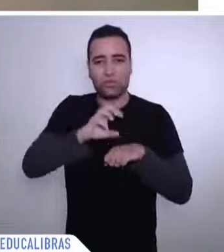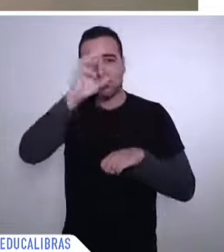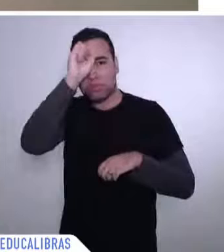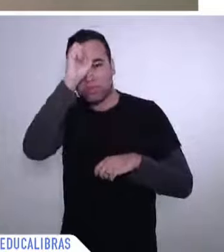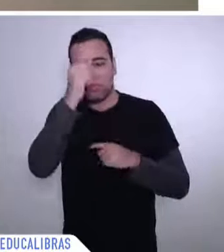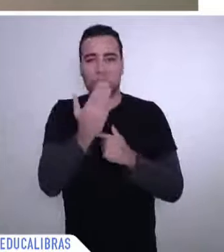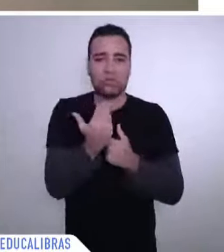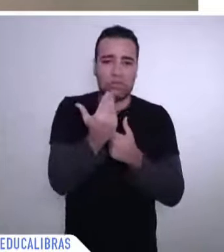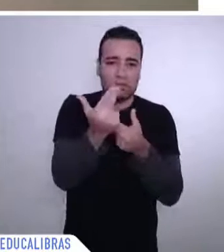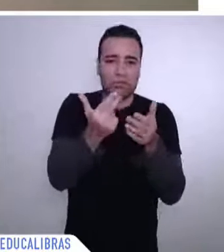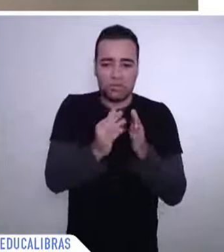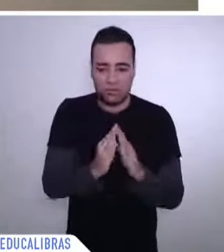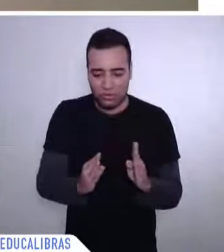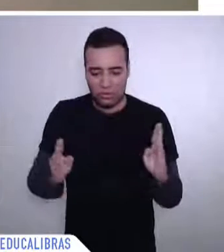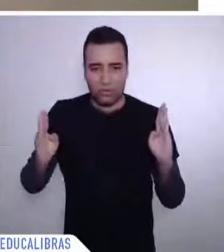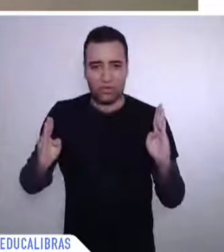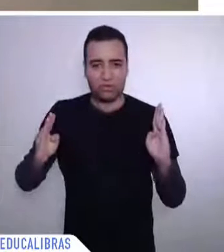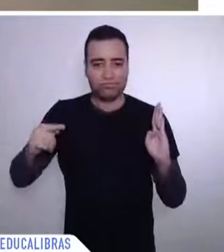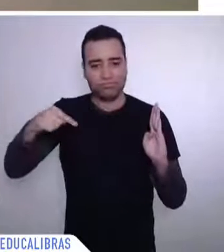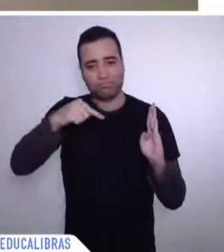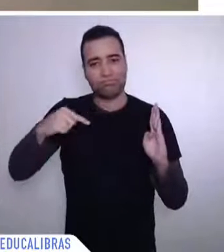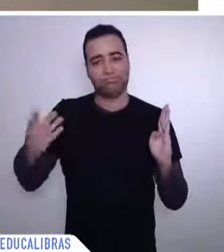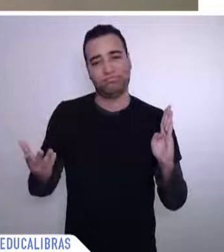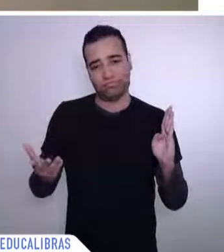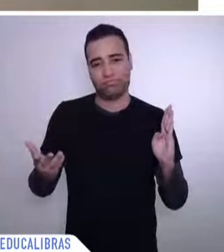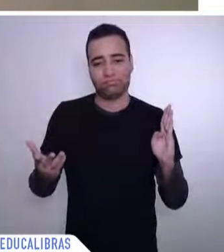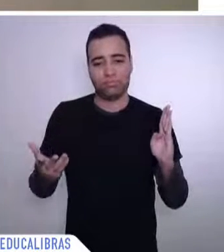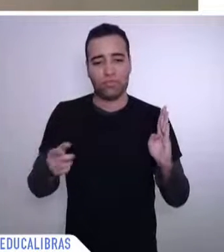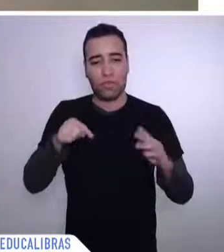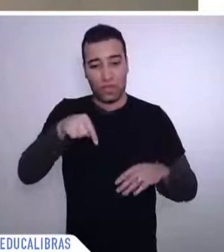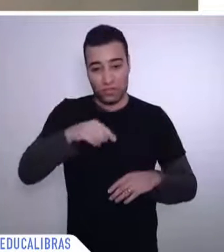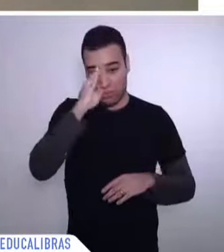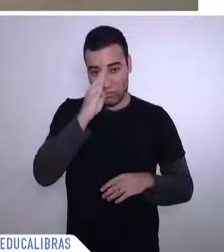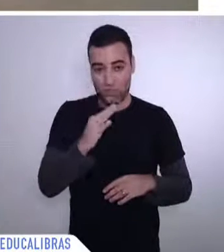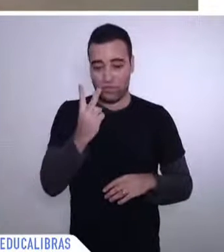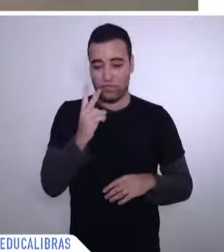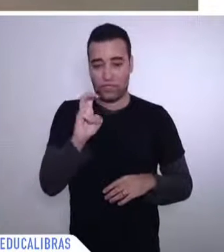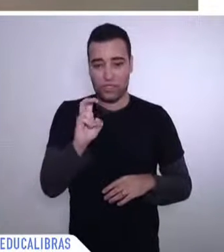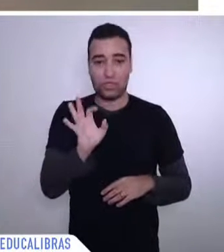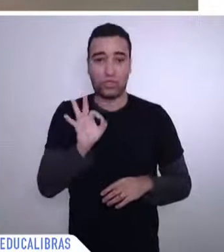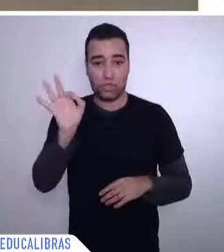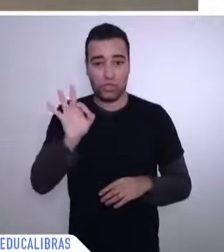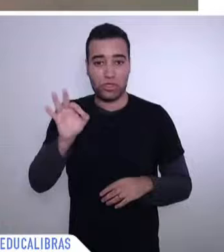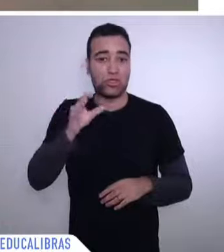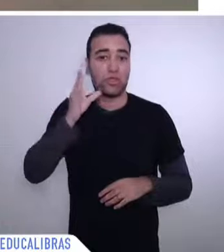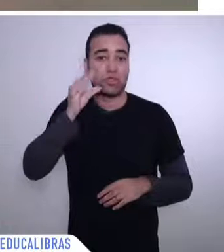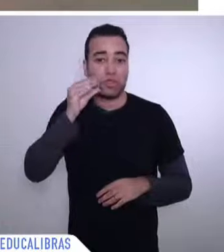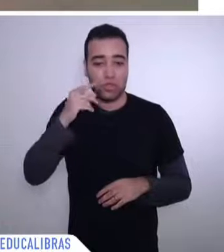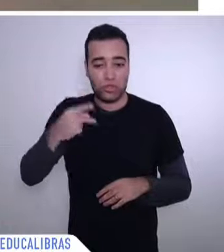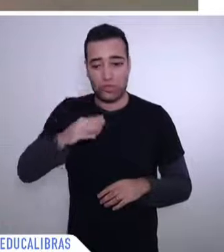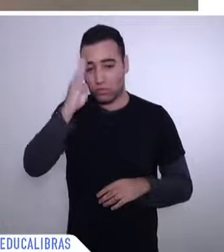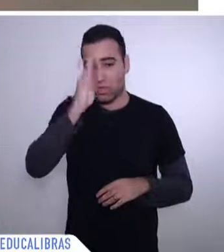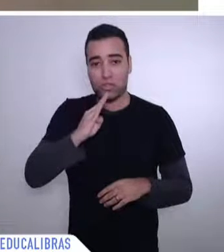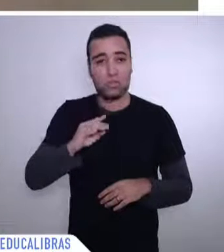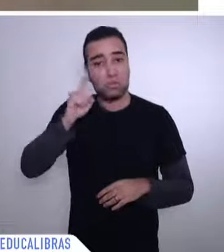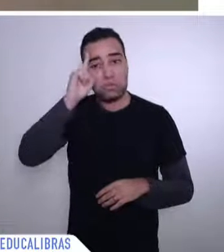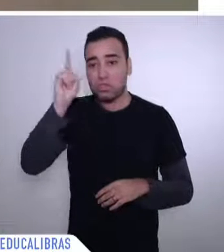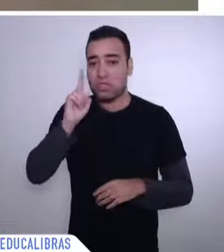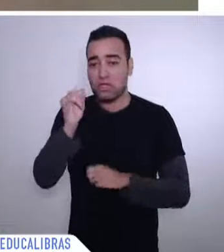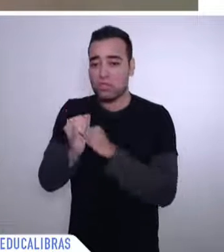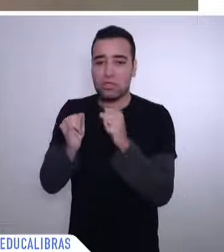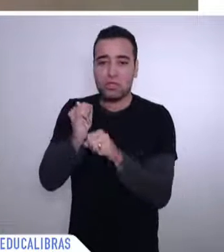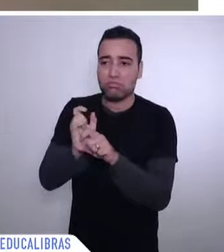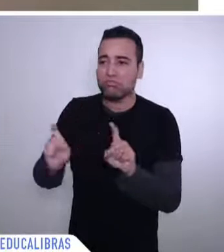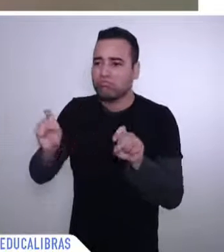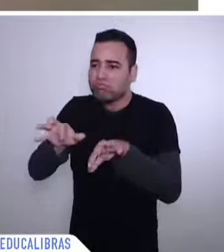of Brazilian adults have never used the internet. That's 1 in 4 Brazilian adults have not used the internet. And there are